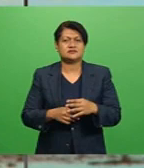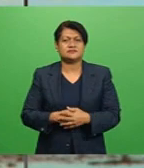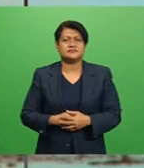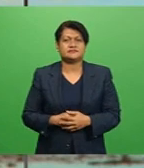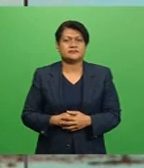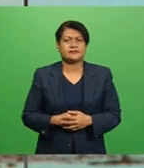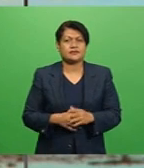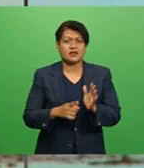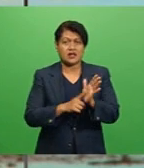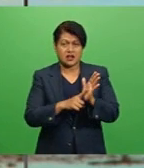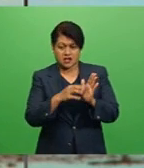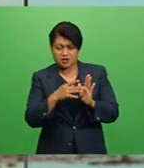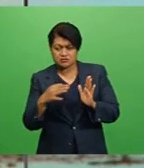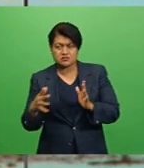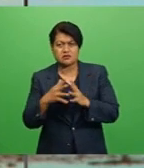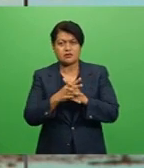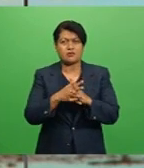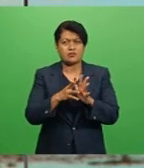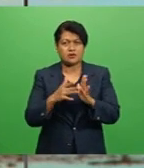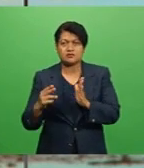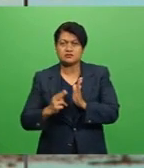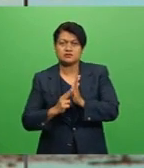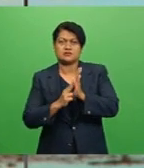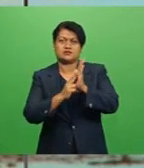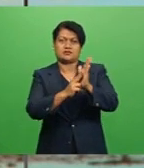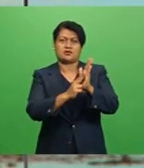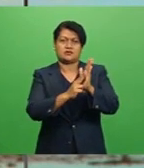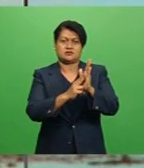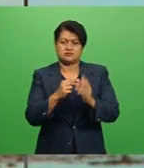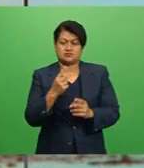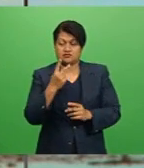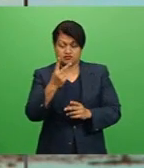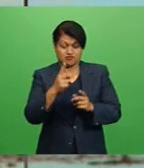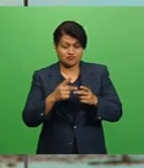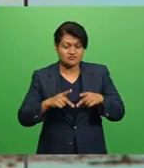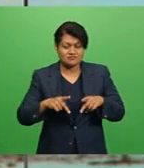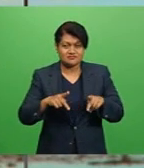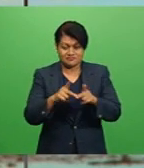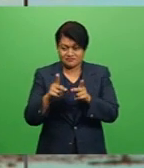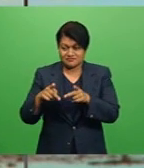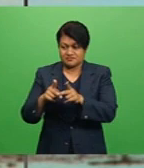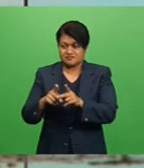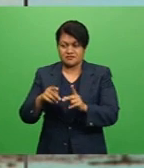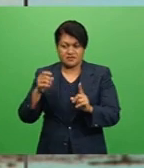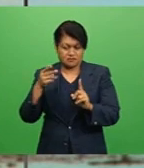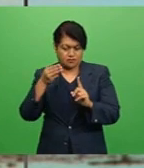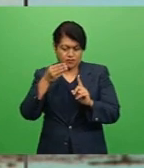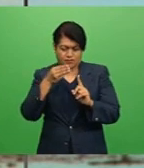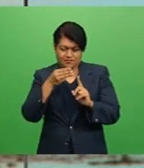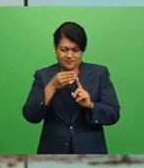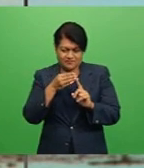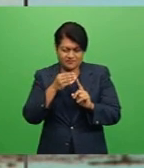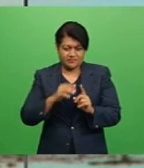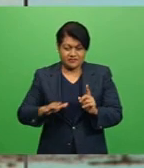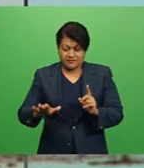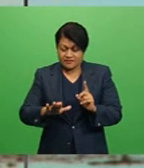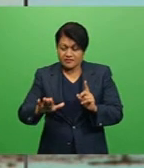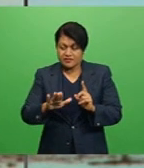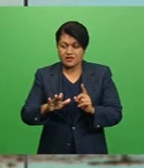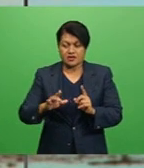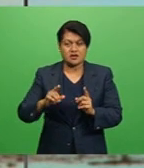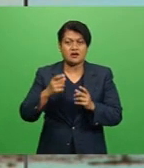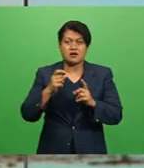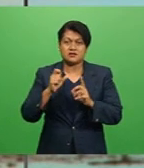Districts of Lekutu and Wainunu in the Northern Division are the 2 main areas of concern following the destruction caused by Tropical Cyclone